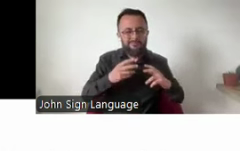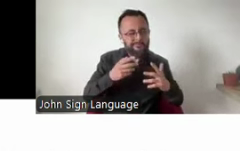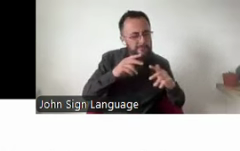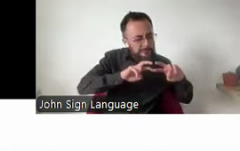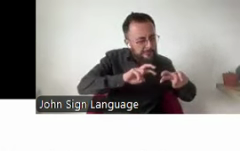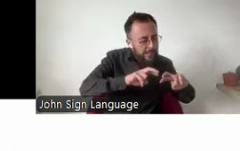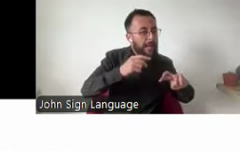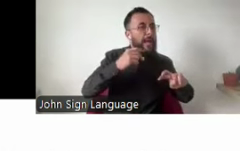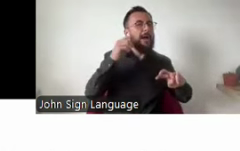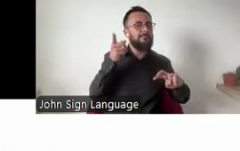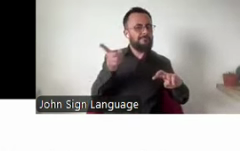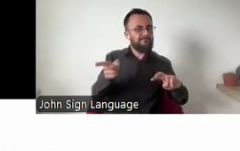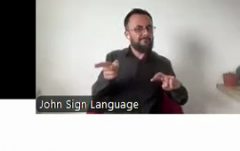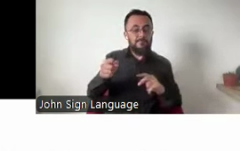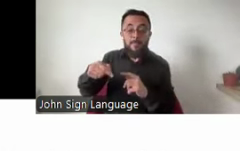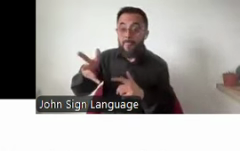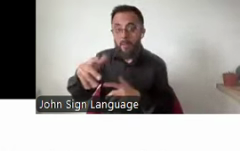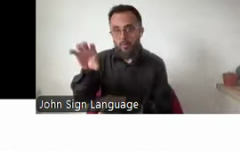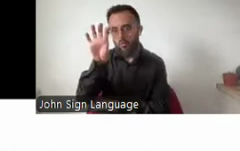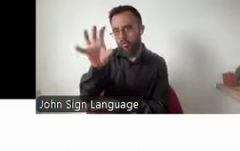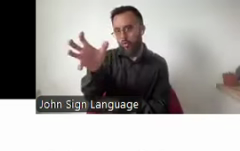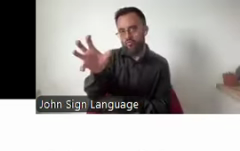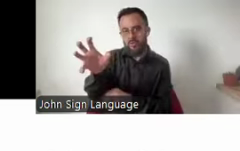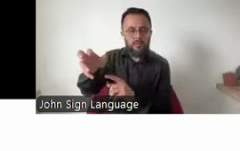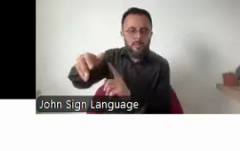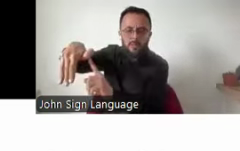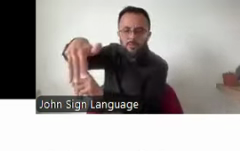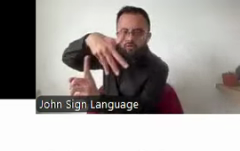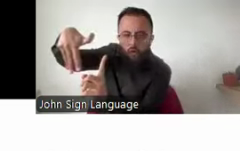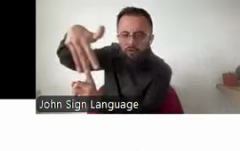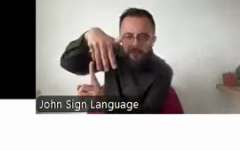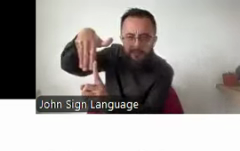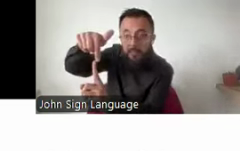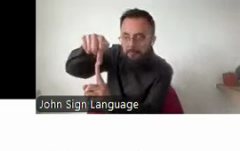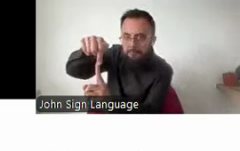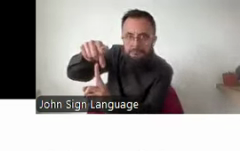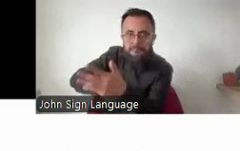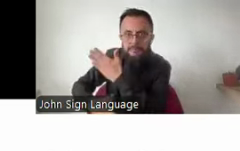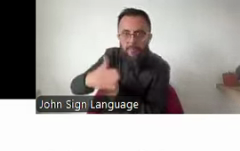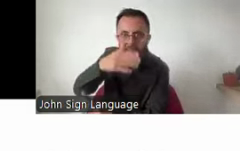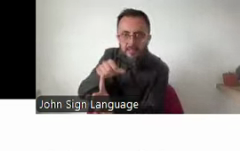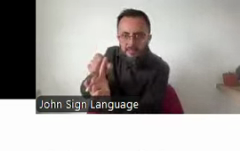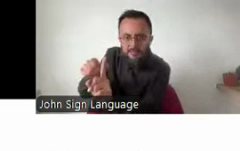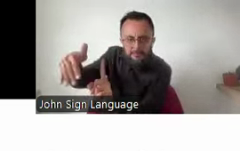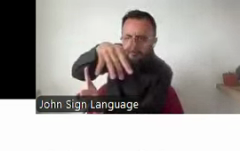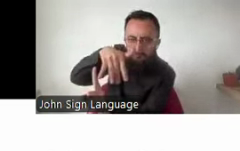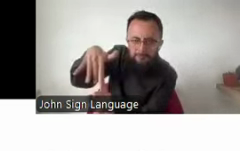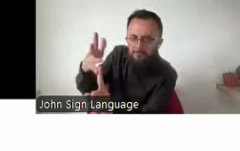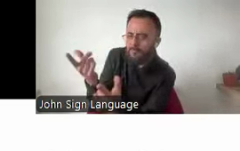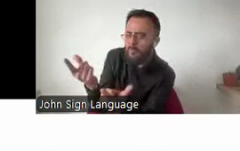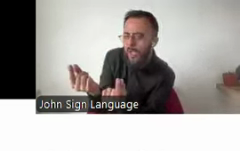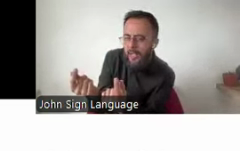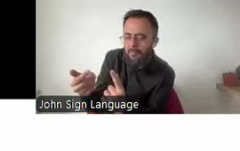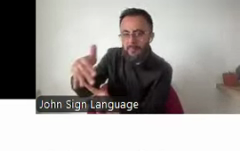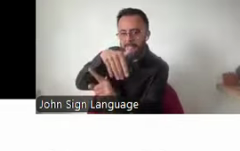the policies, how they are referencing or how they're accounting for persons with